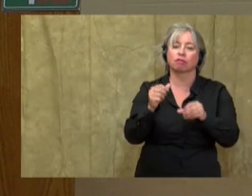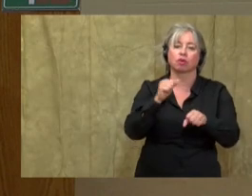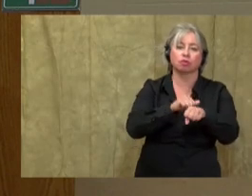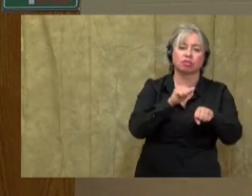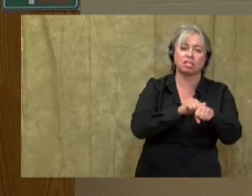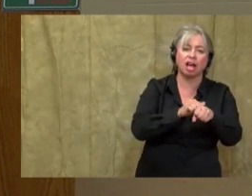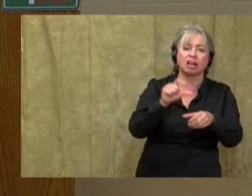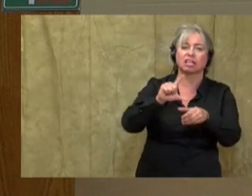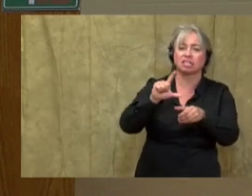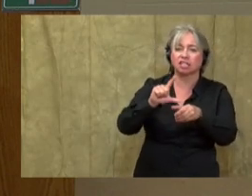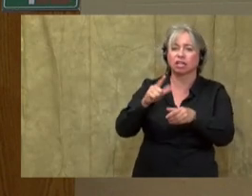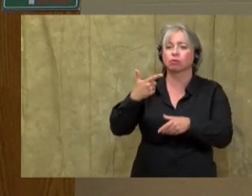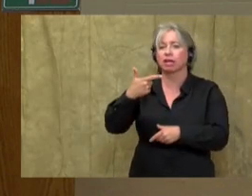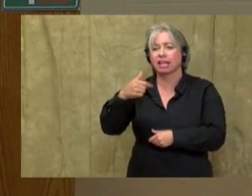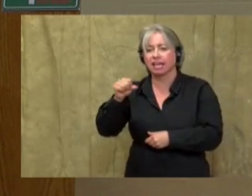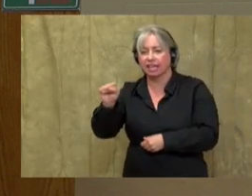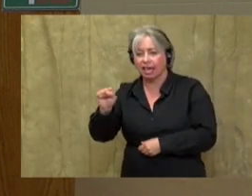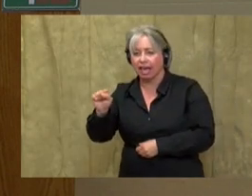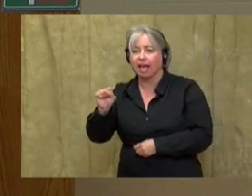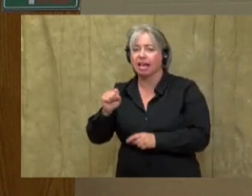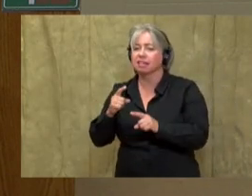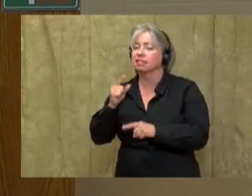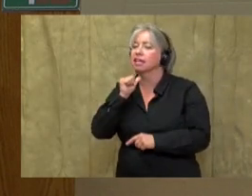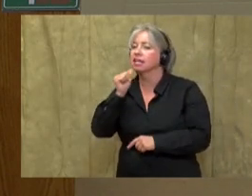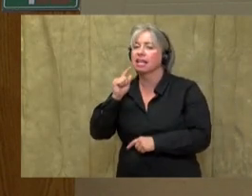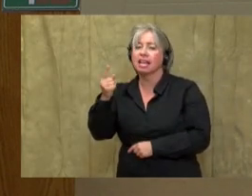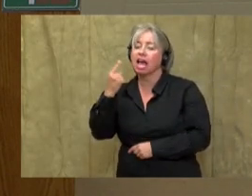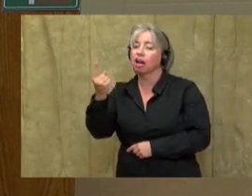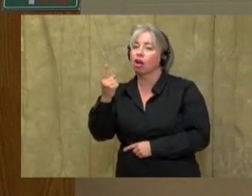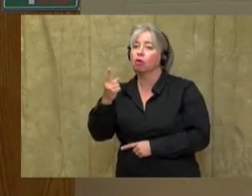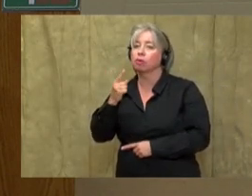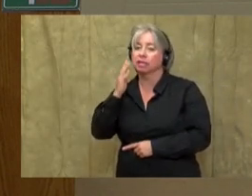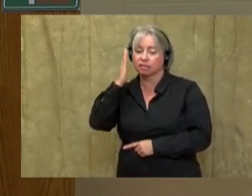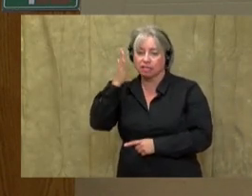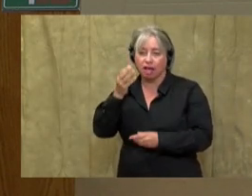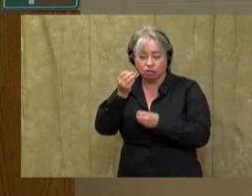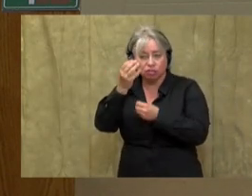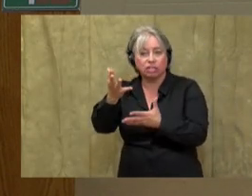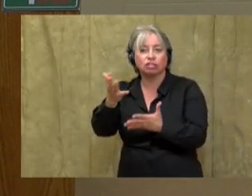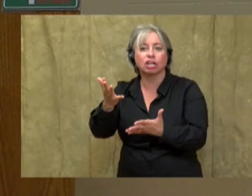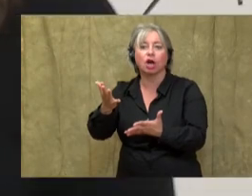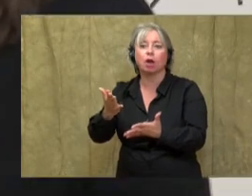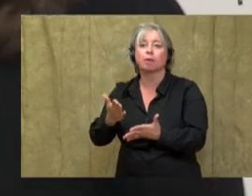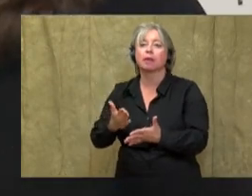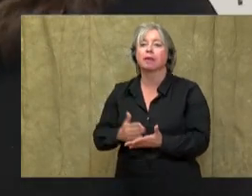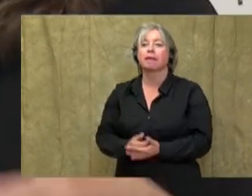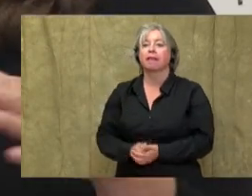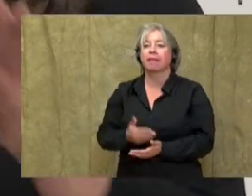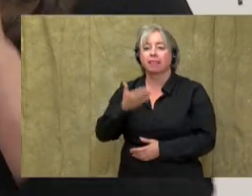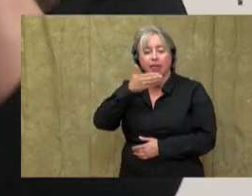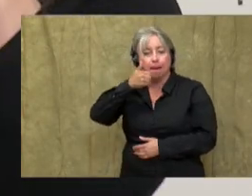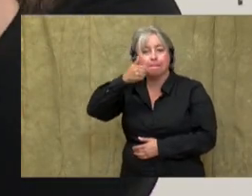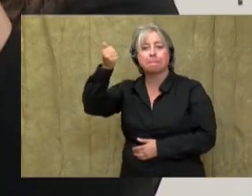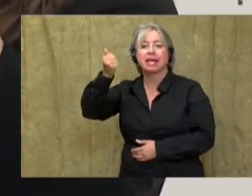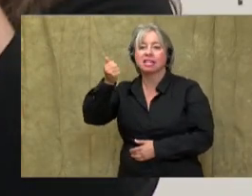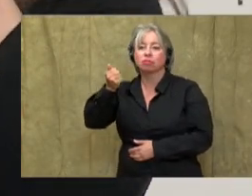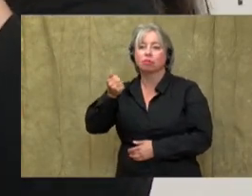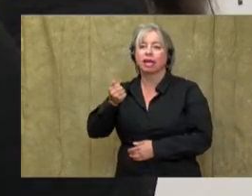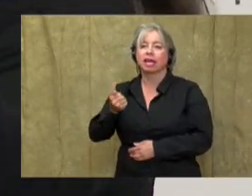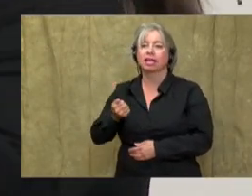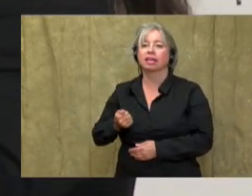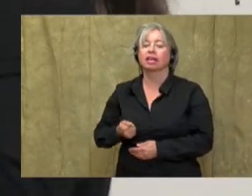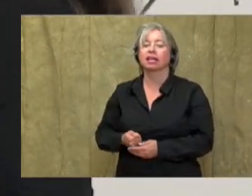gases. Not always. I'll give you a disclaimer here in a second. The best way for me to show you this is to actually show you a